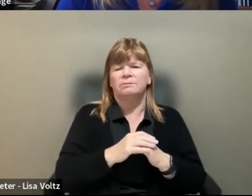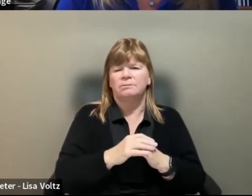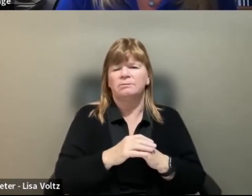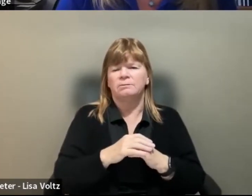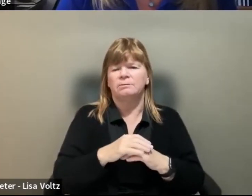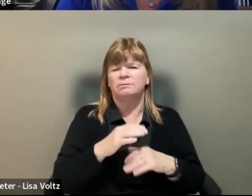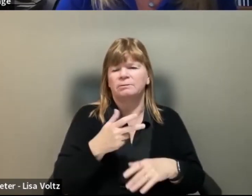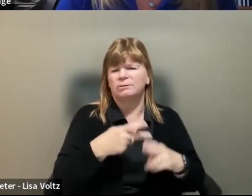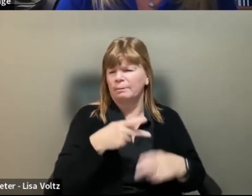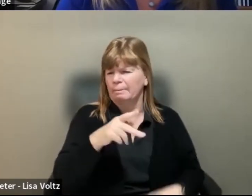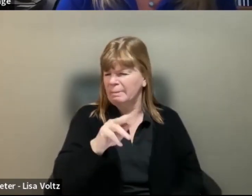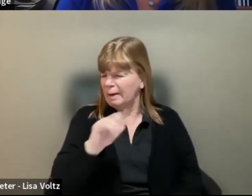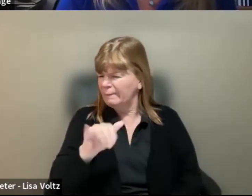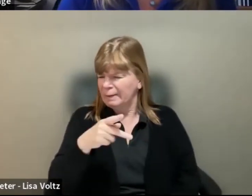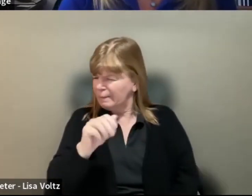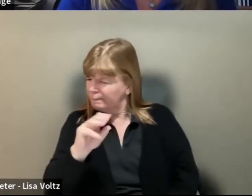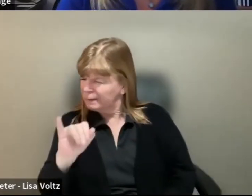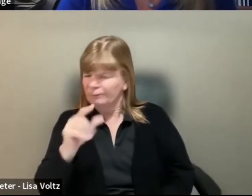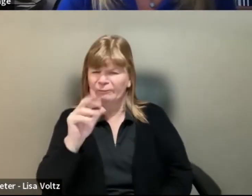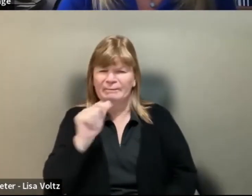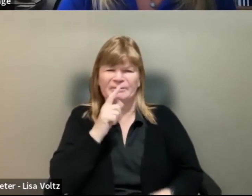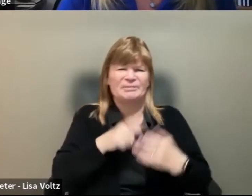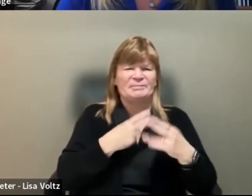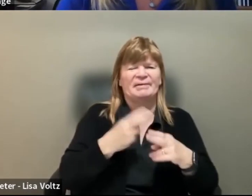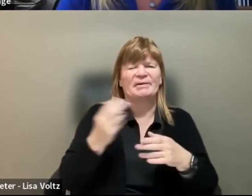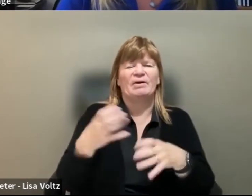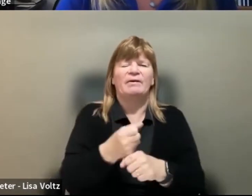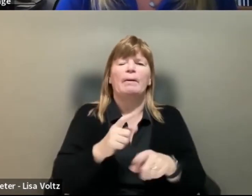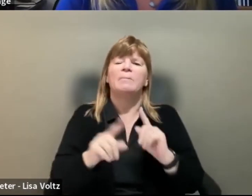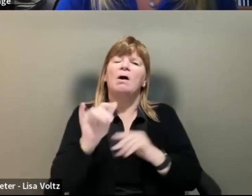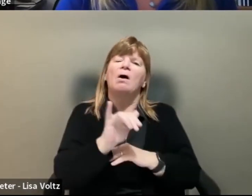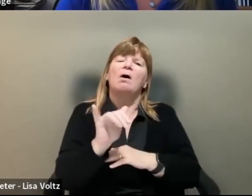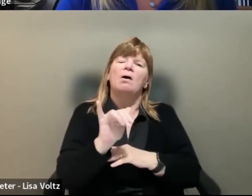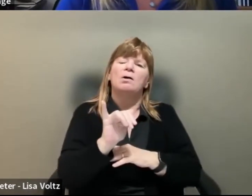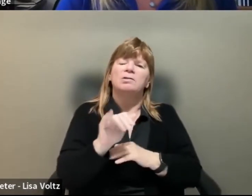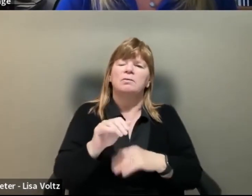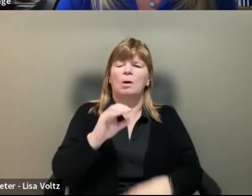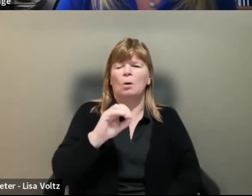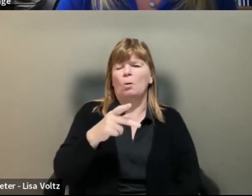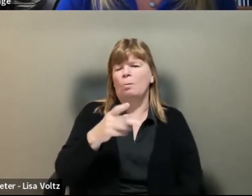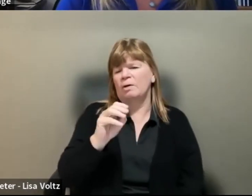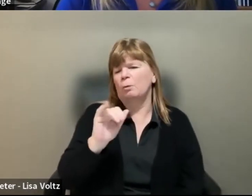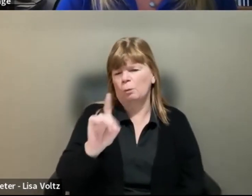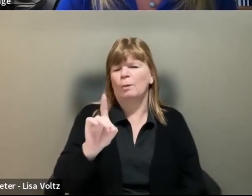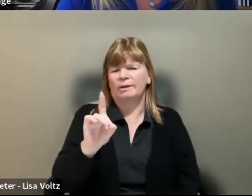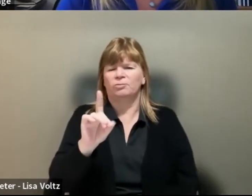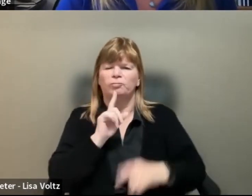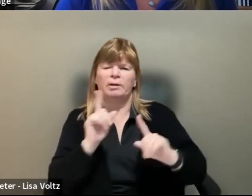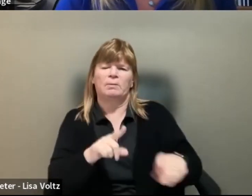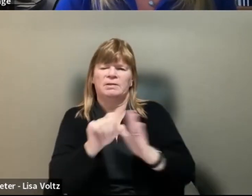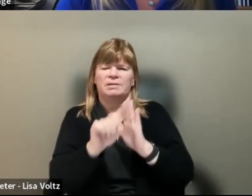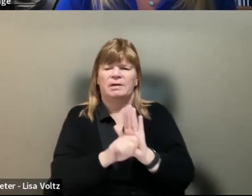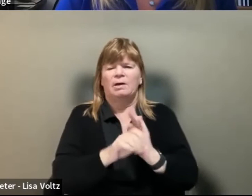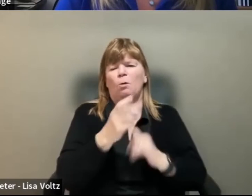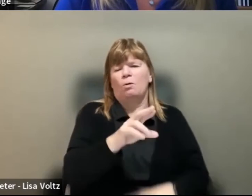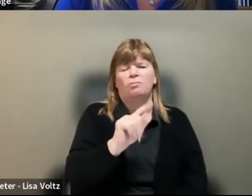I don't know what he's calling it. Also, the state opioid response, the SOAR, or the tribal opioid response